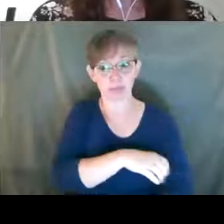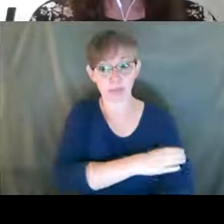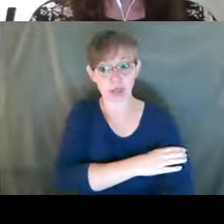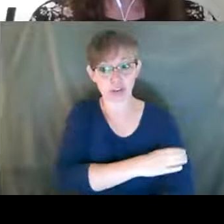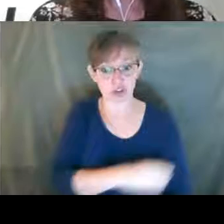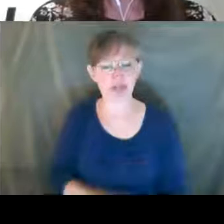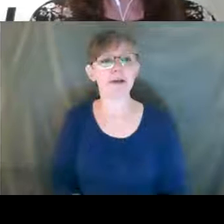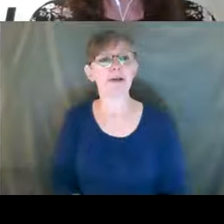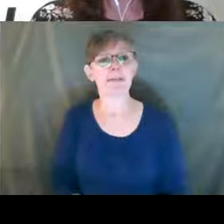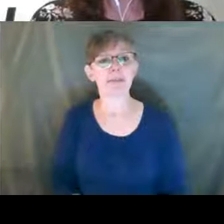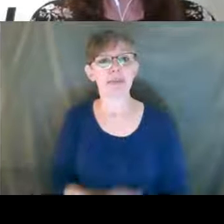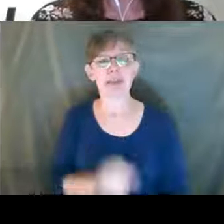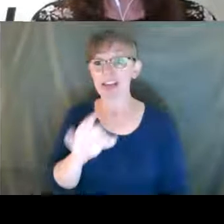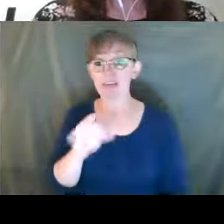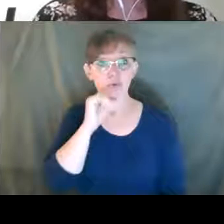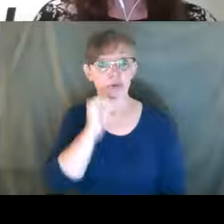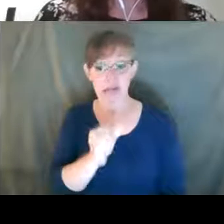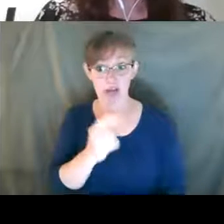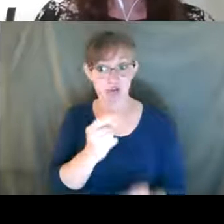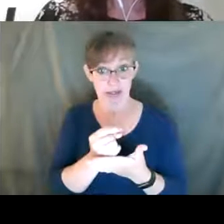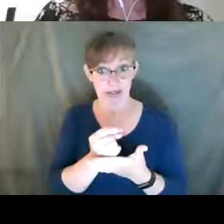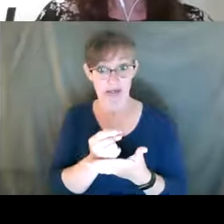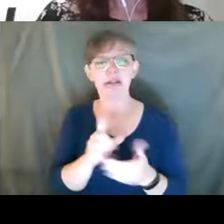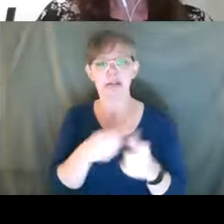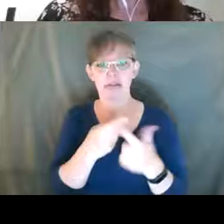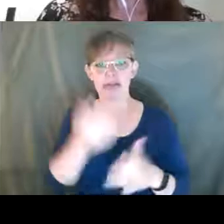is chronic, progressive, and fatal.